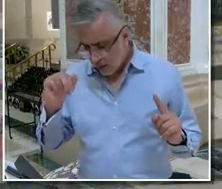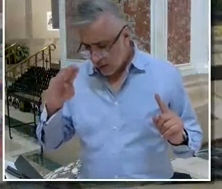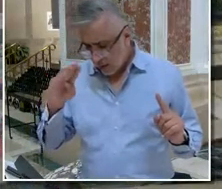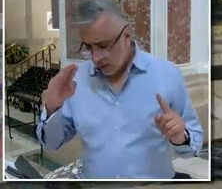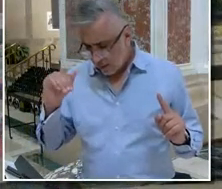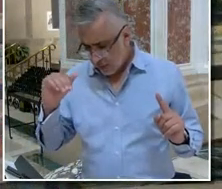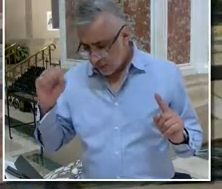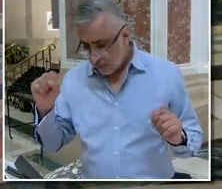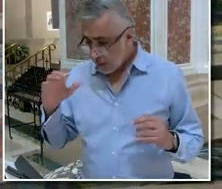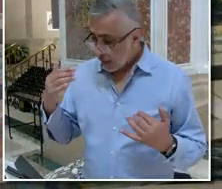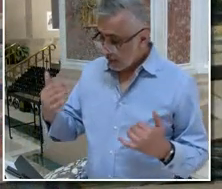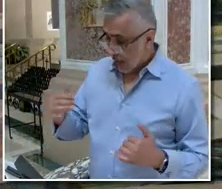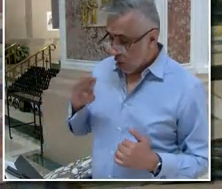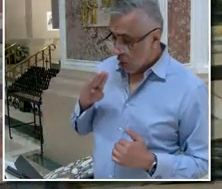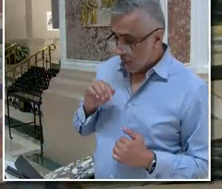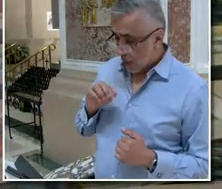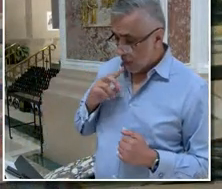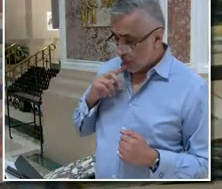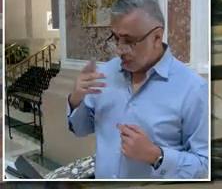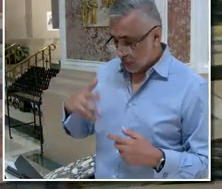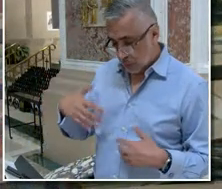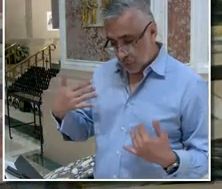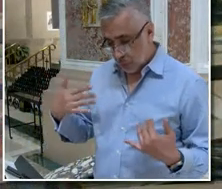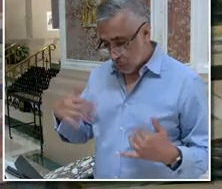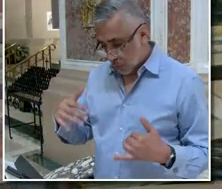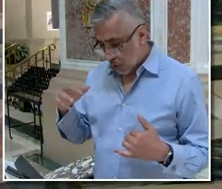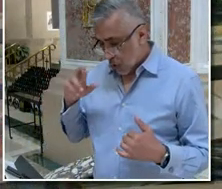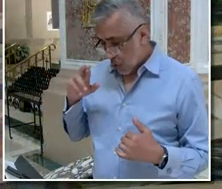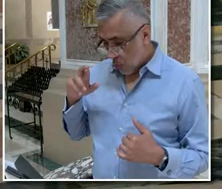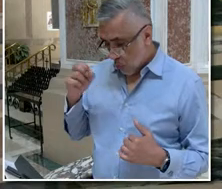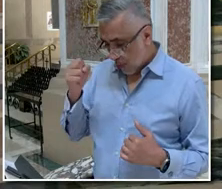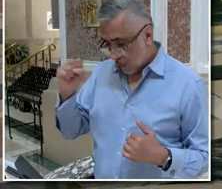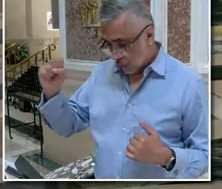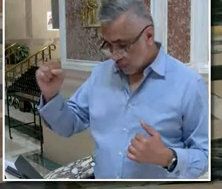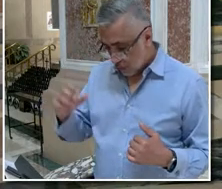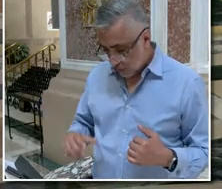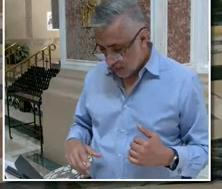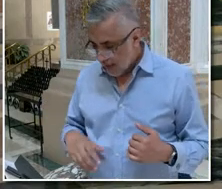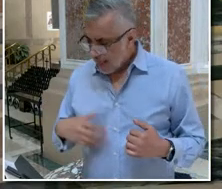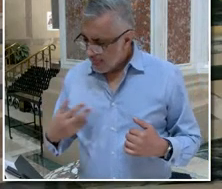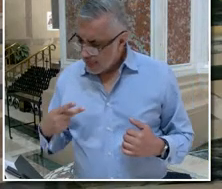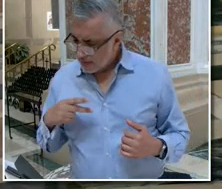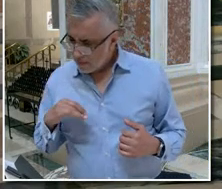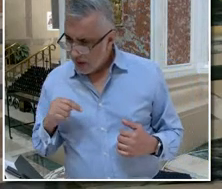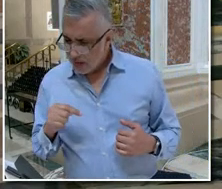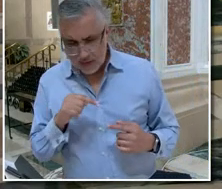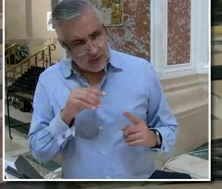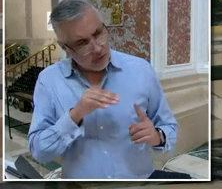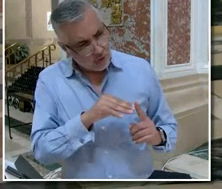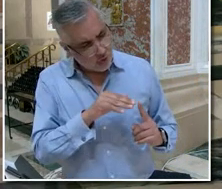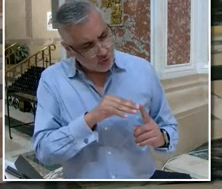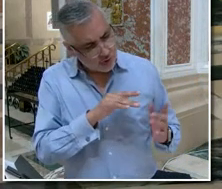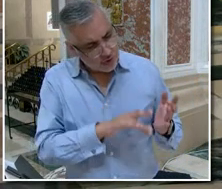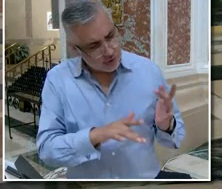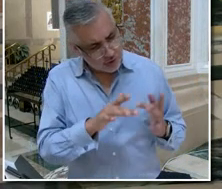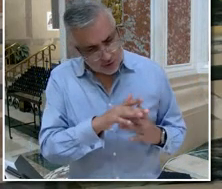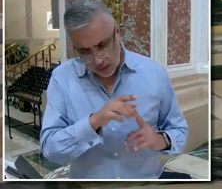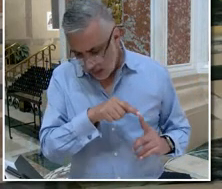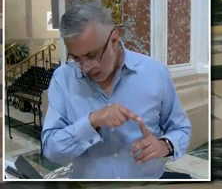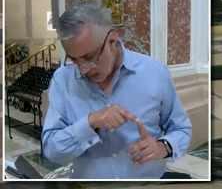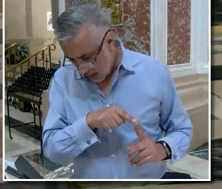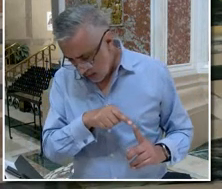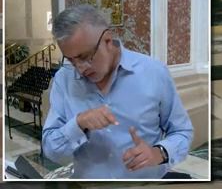Now Barabbas was a revolutionary. Then Pilate took Jesus and had him